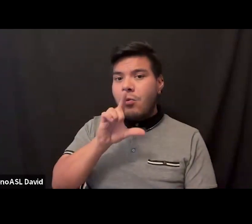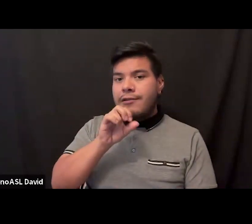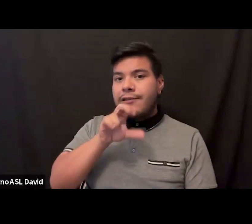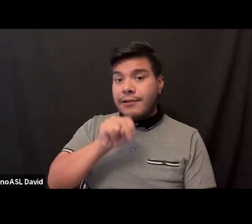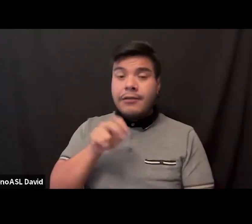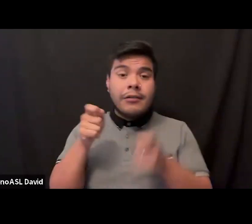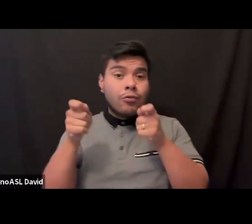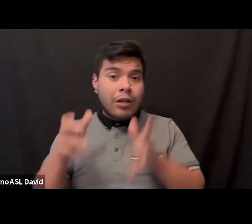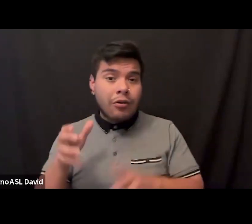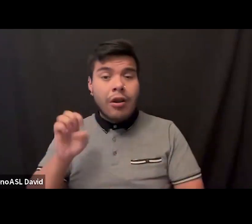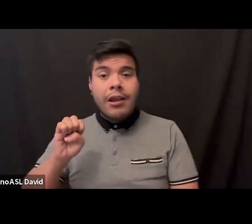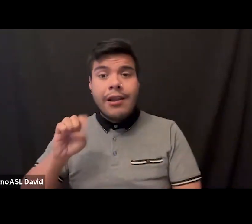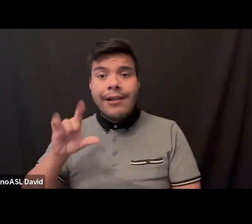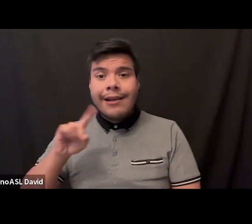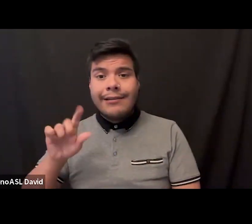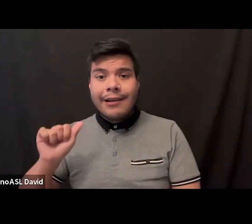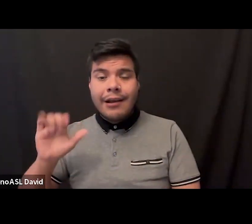director Eliza Capai,